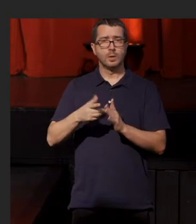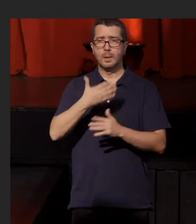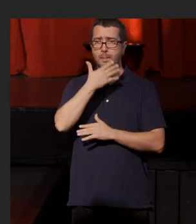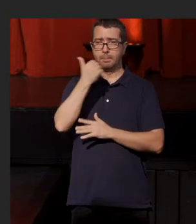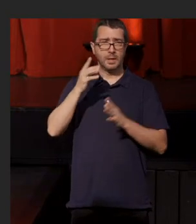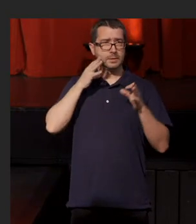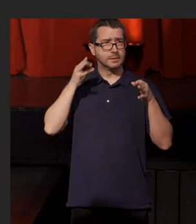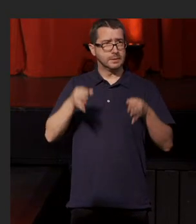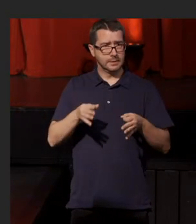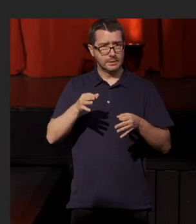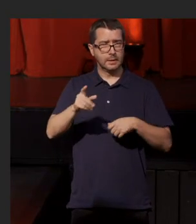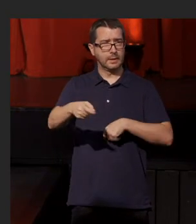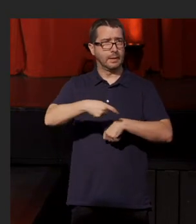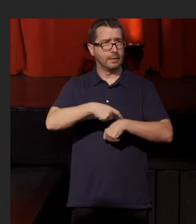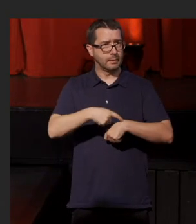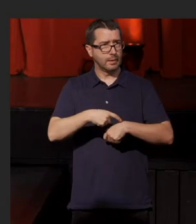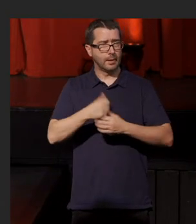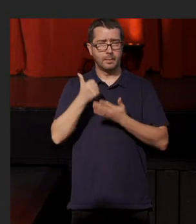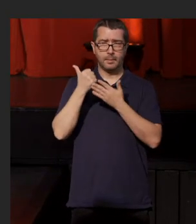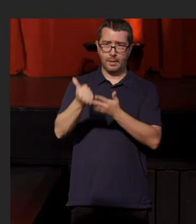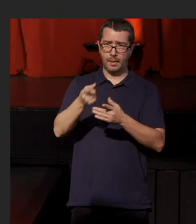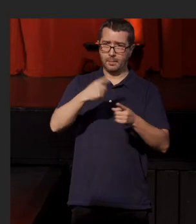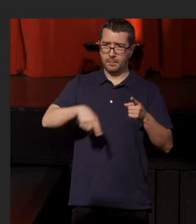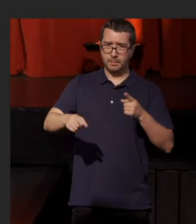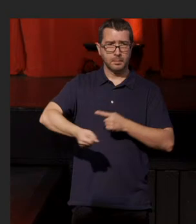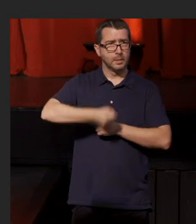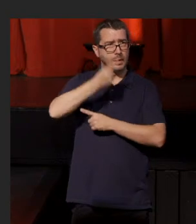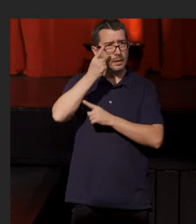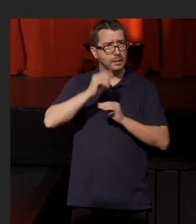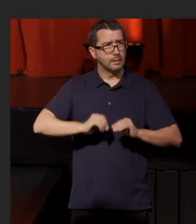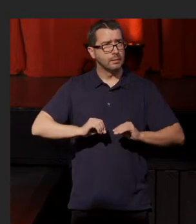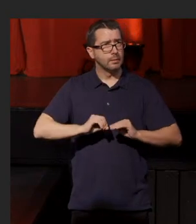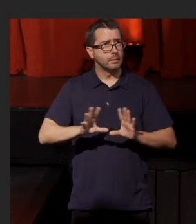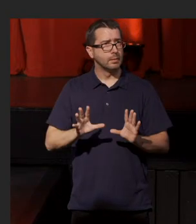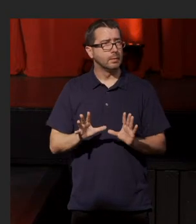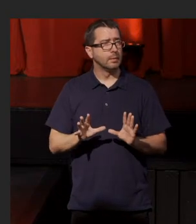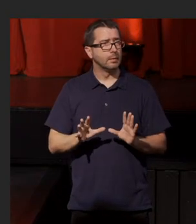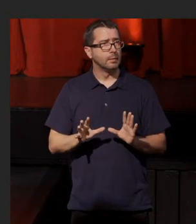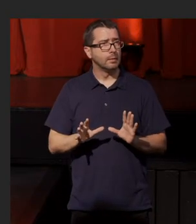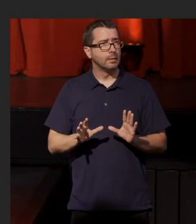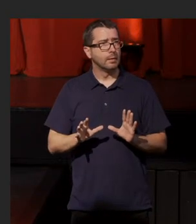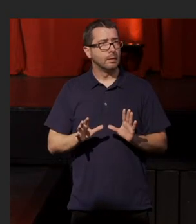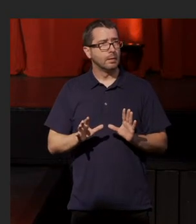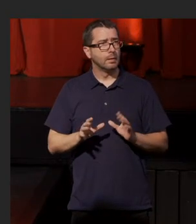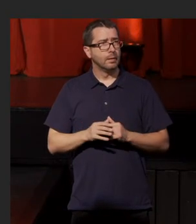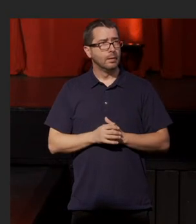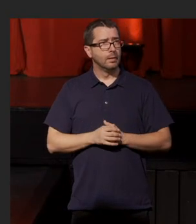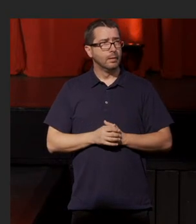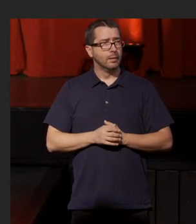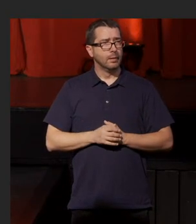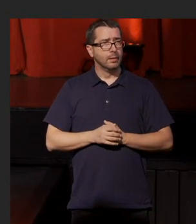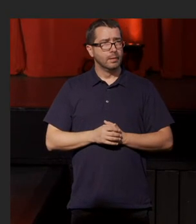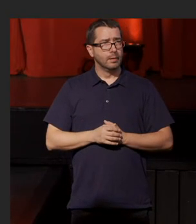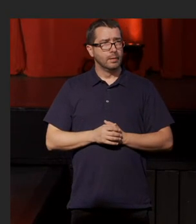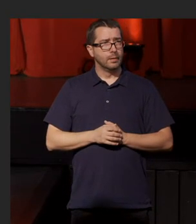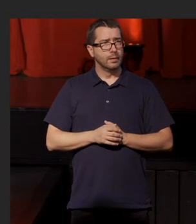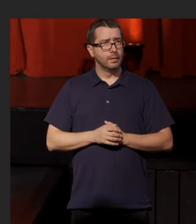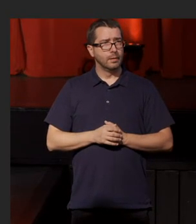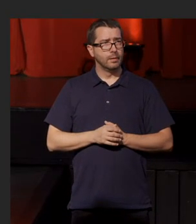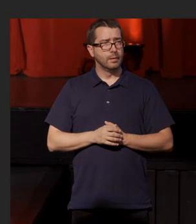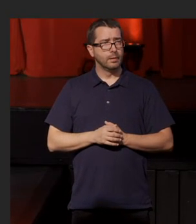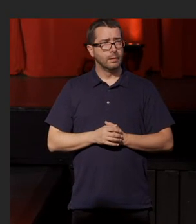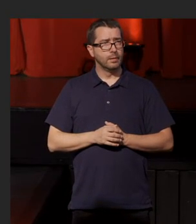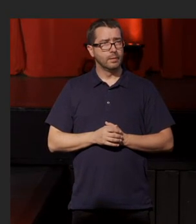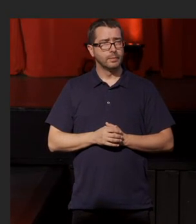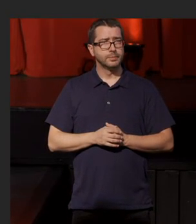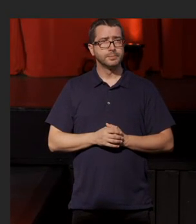our time to help people understand what is available to be known, which they would be able to know in their own right if they took the same amount of time to do the same amount of